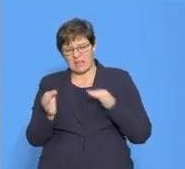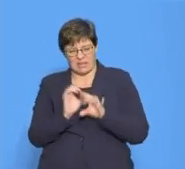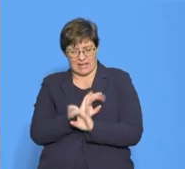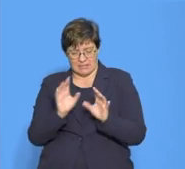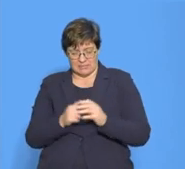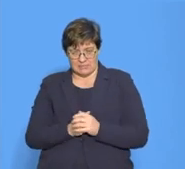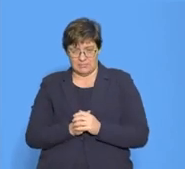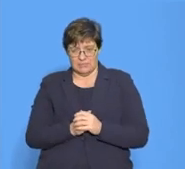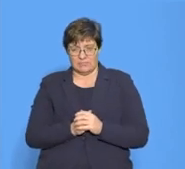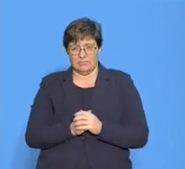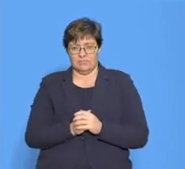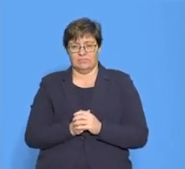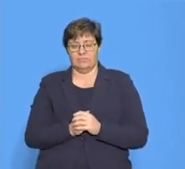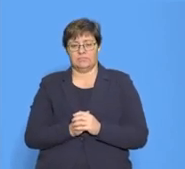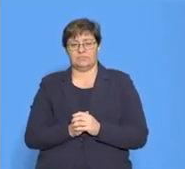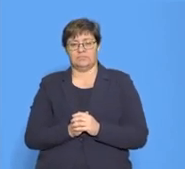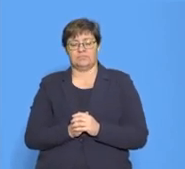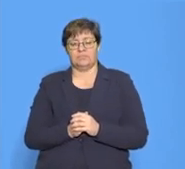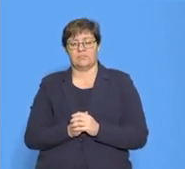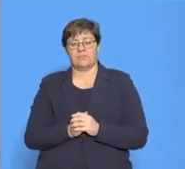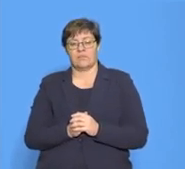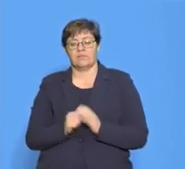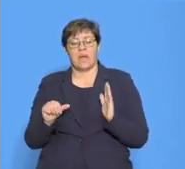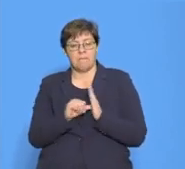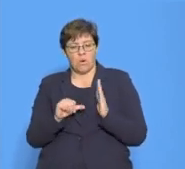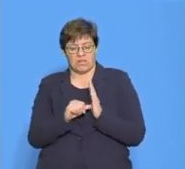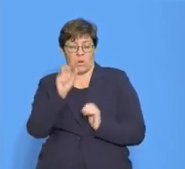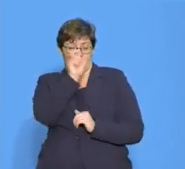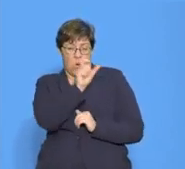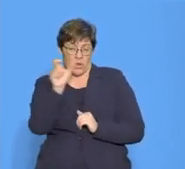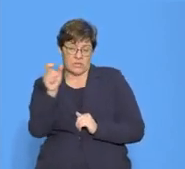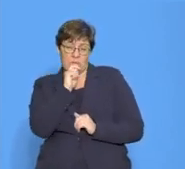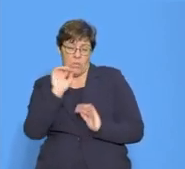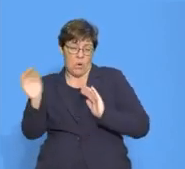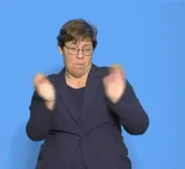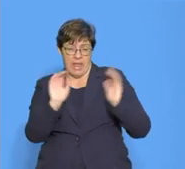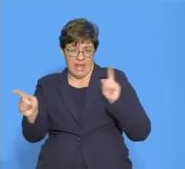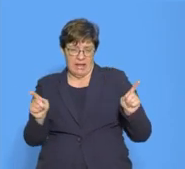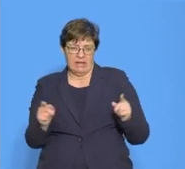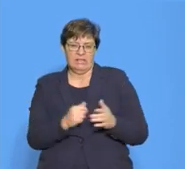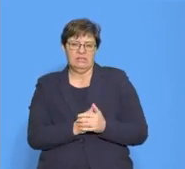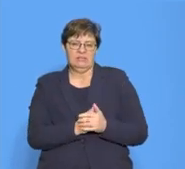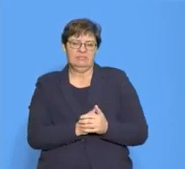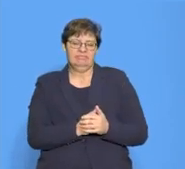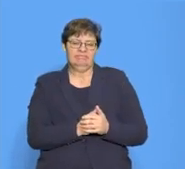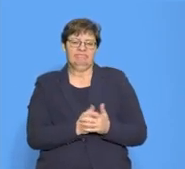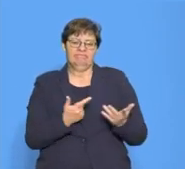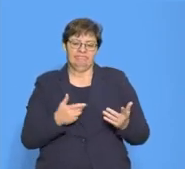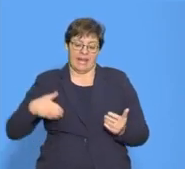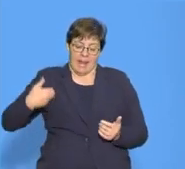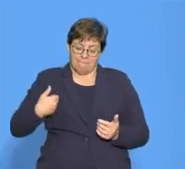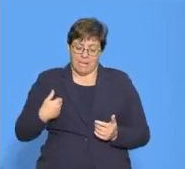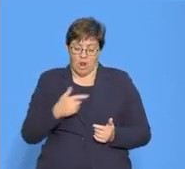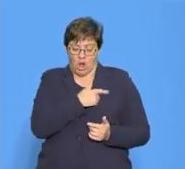being long and we talk about narrow. Okay, so those are important terminology. So